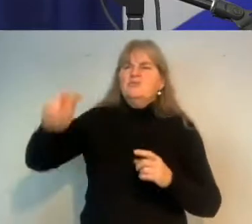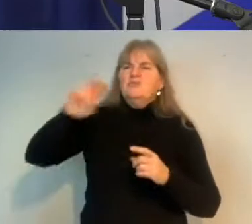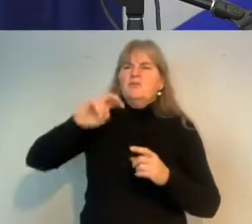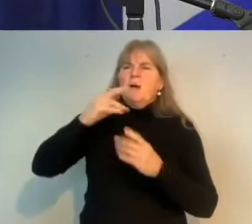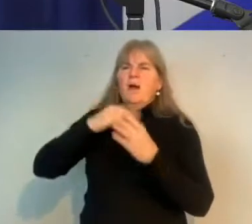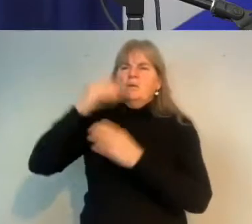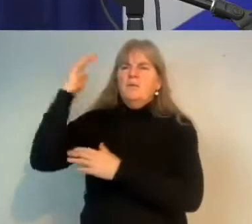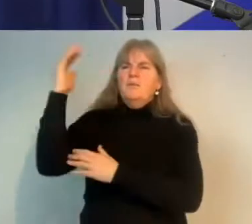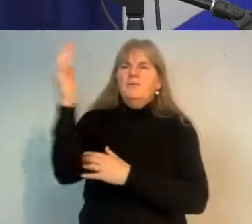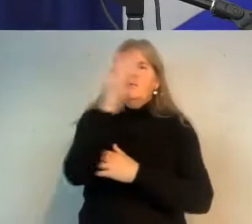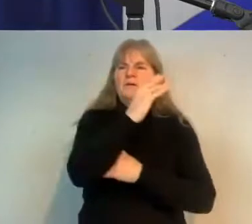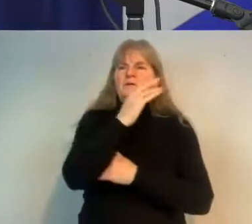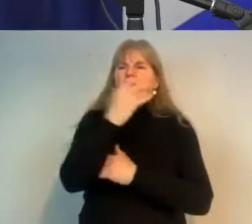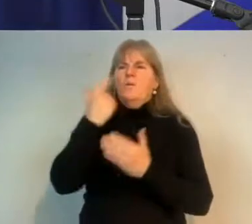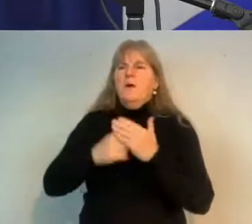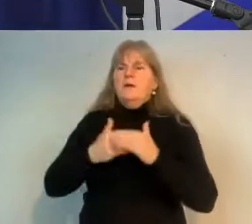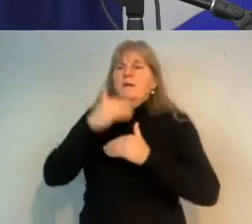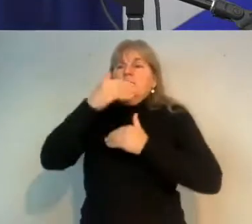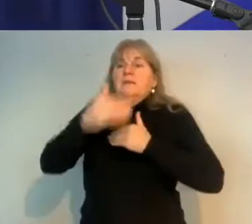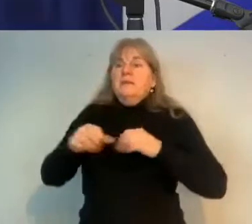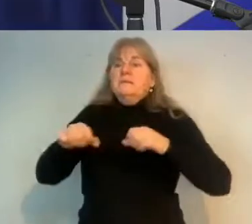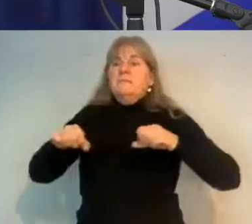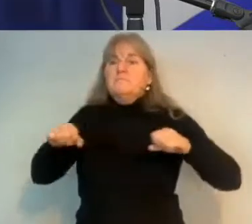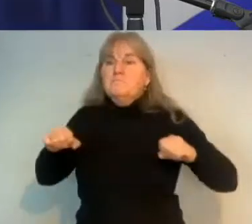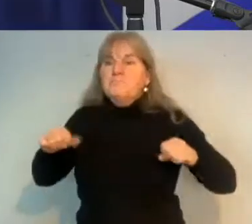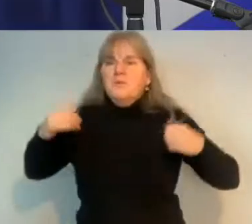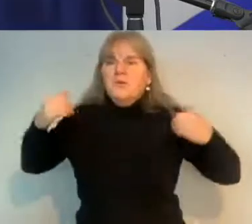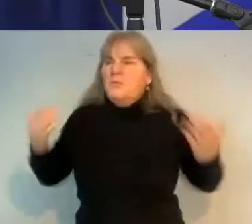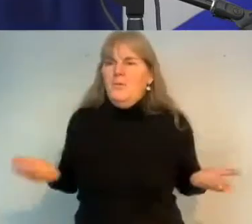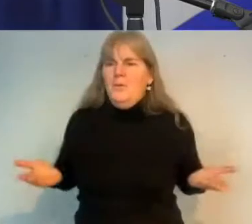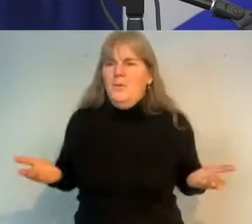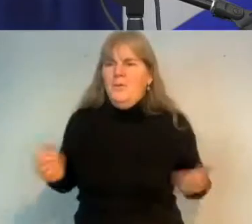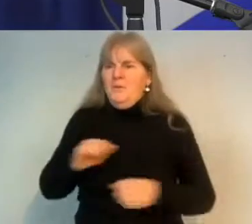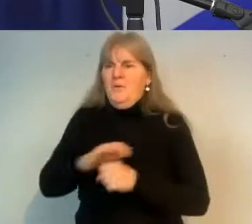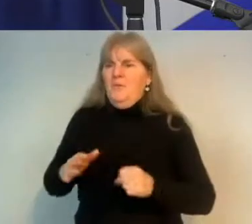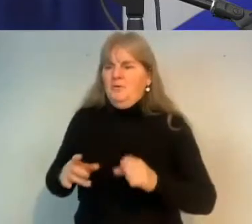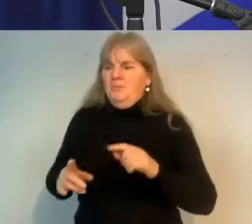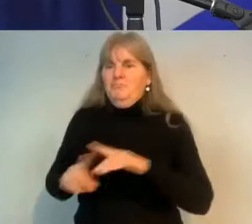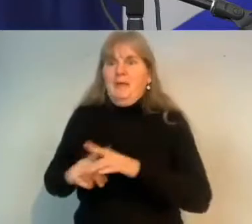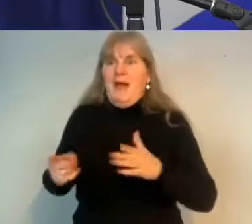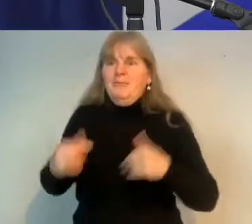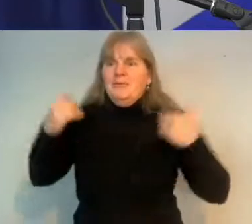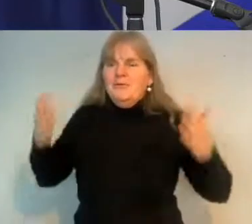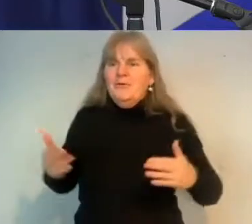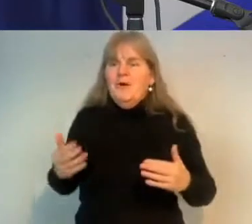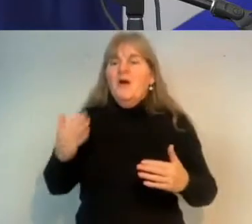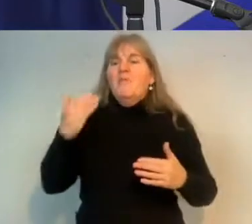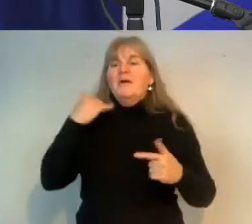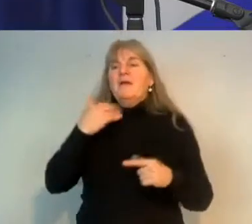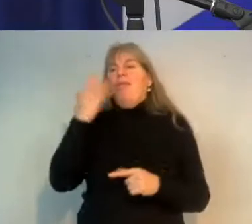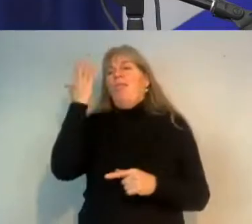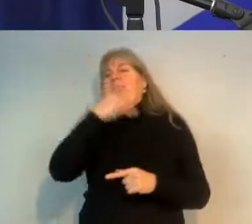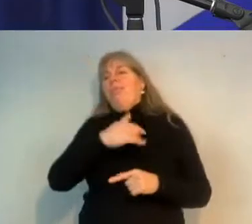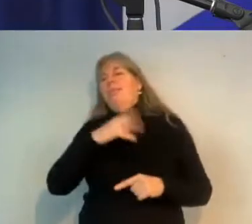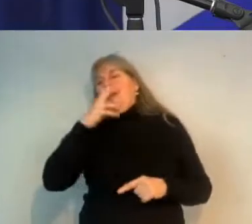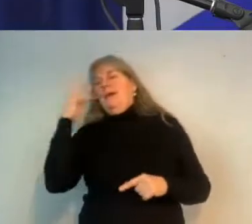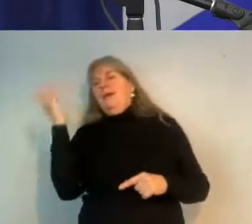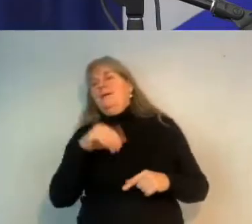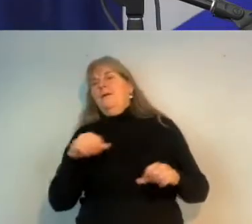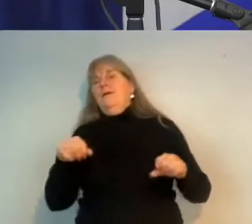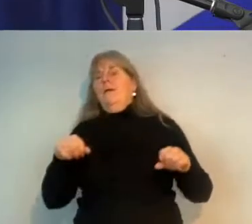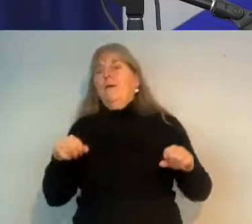going to come your way, and that is part of the journey. And if you let your guard down too fast, you're going to get